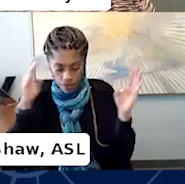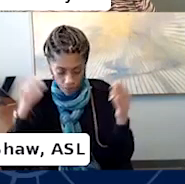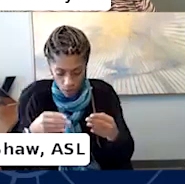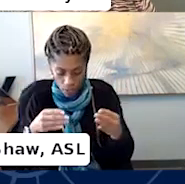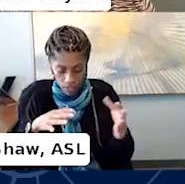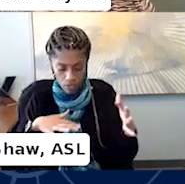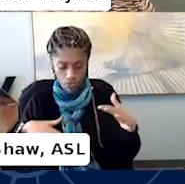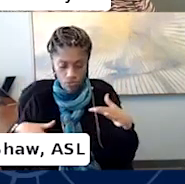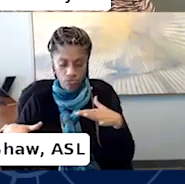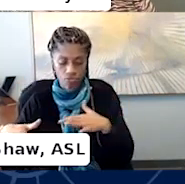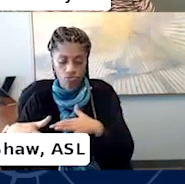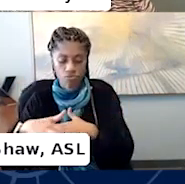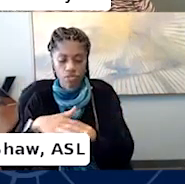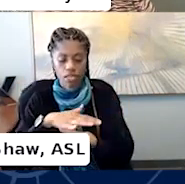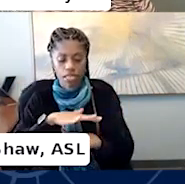to the space.